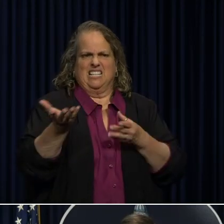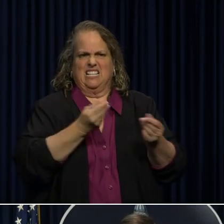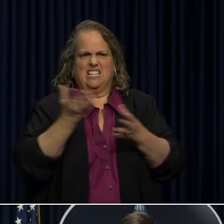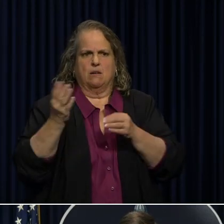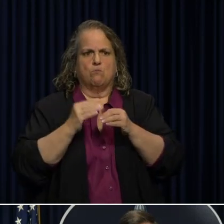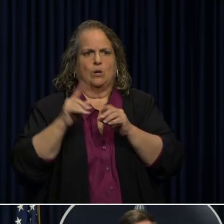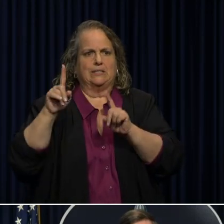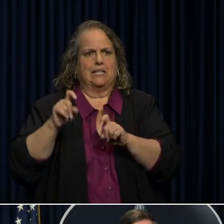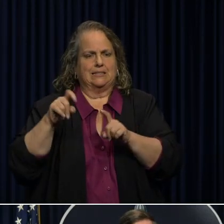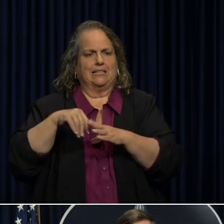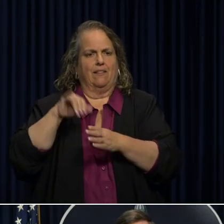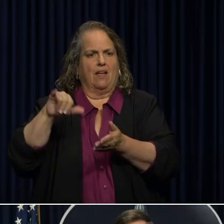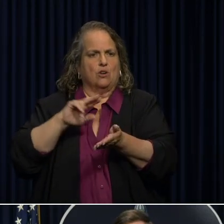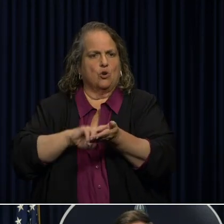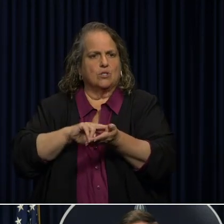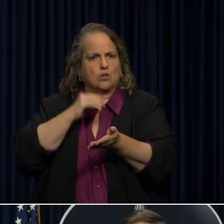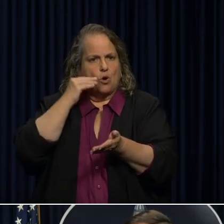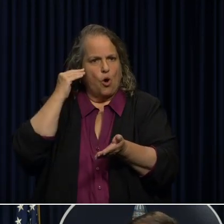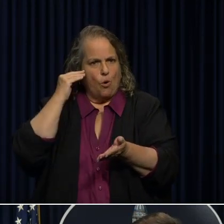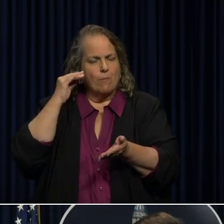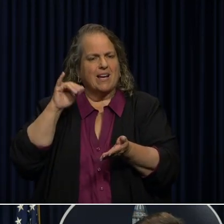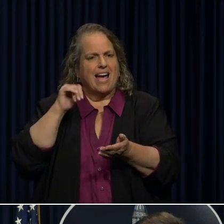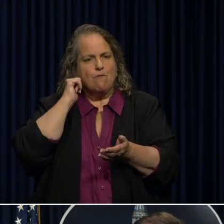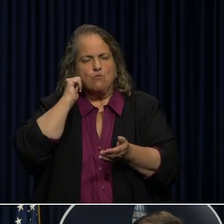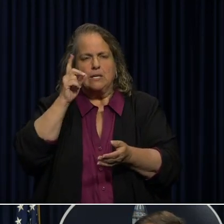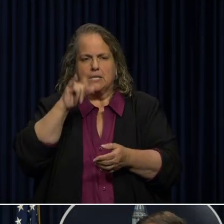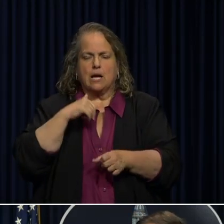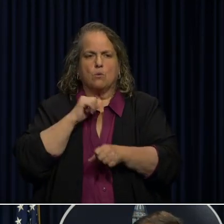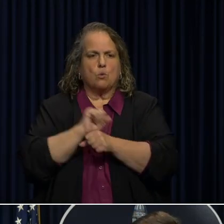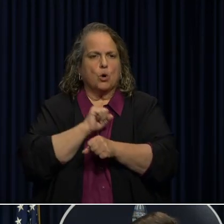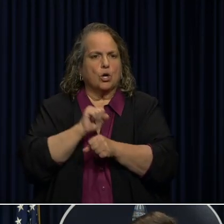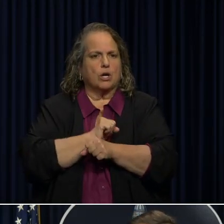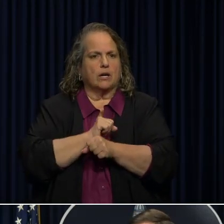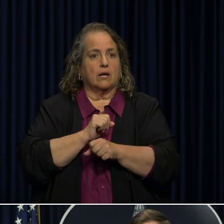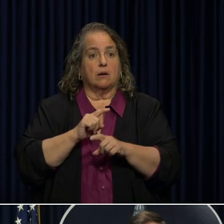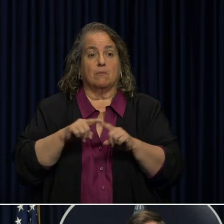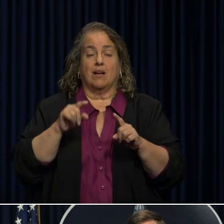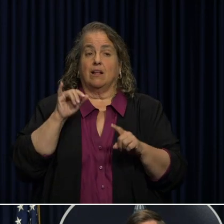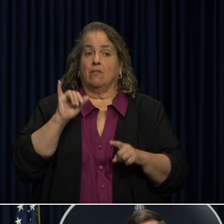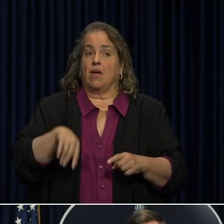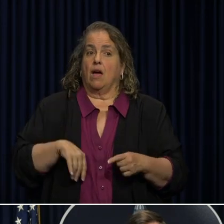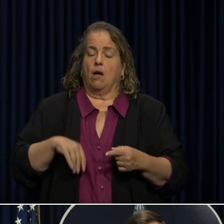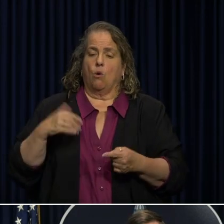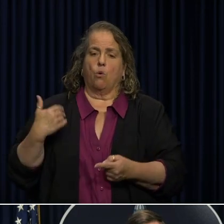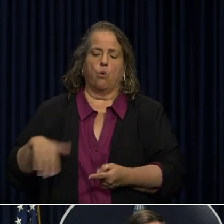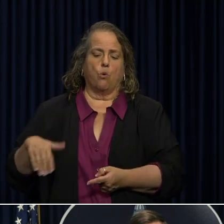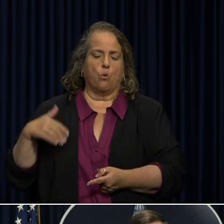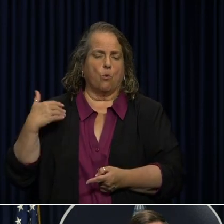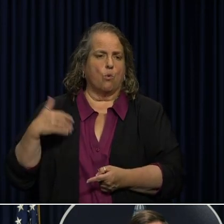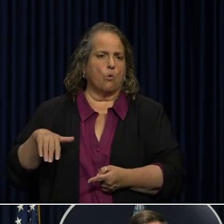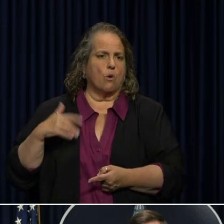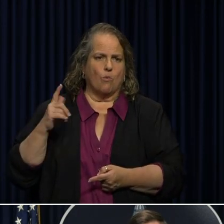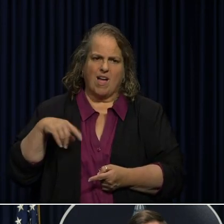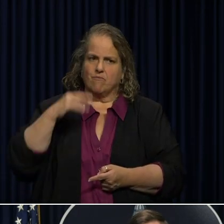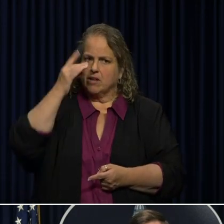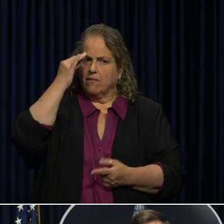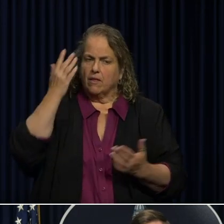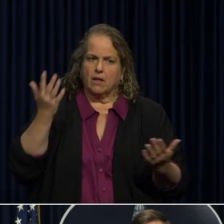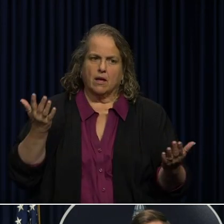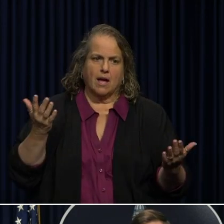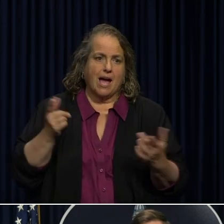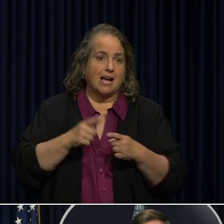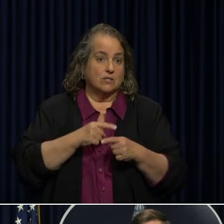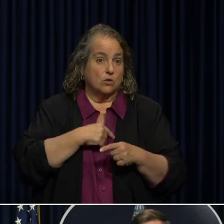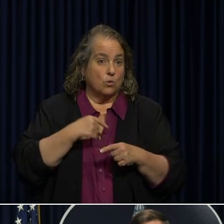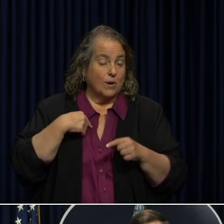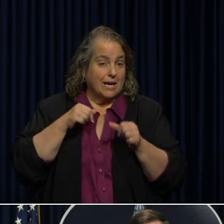force in the state. Every day we're working here. But this, we have to be thinking about as we continue to deal with